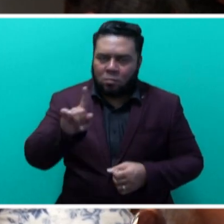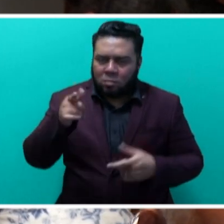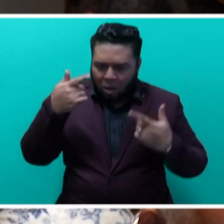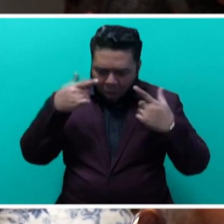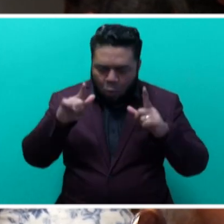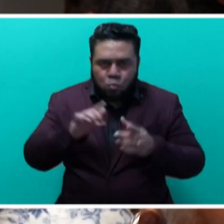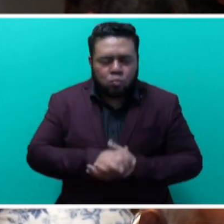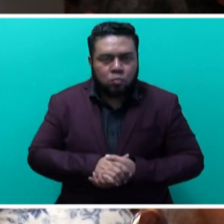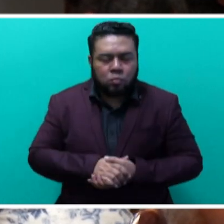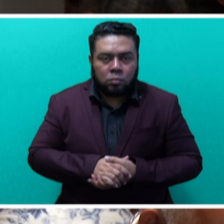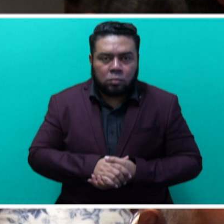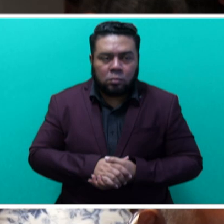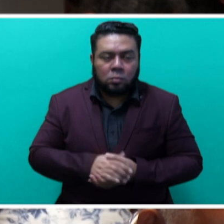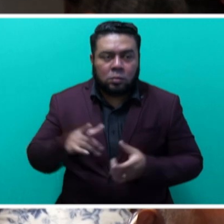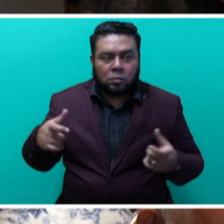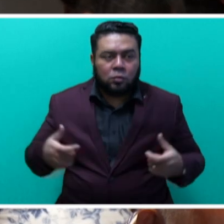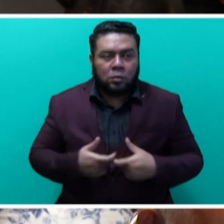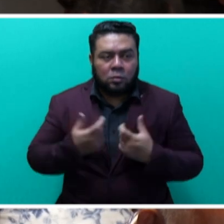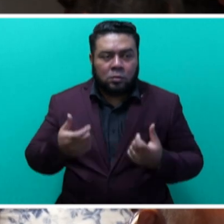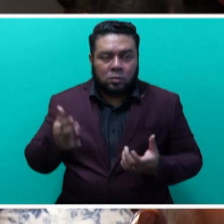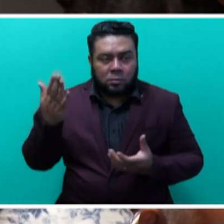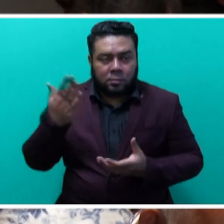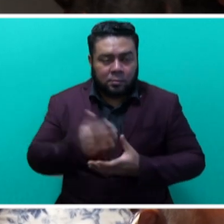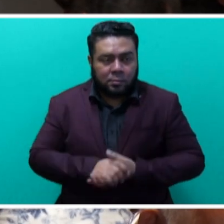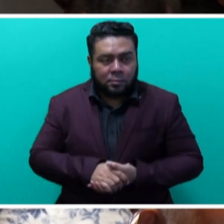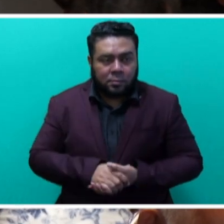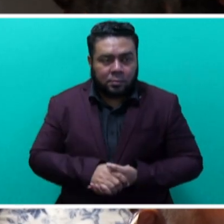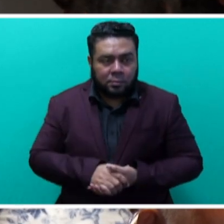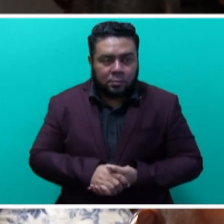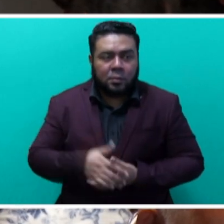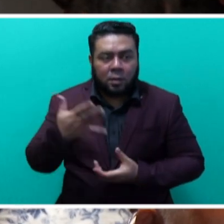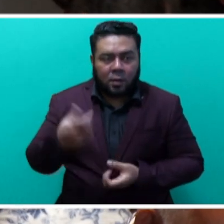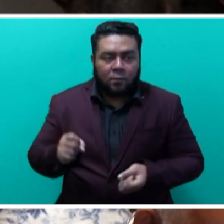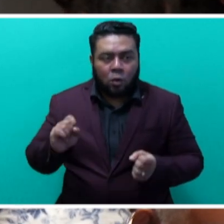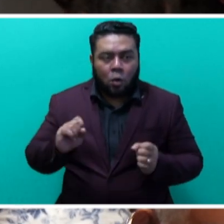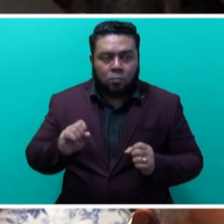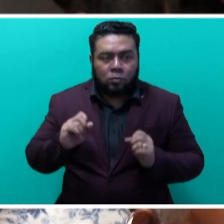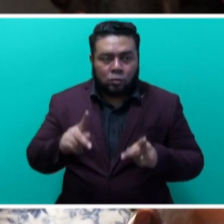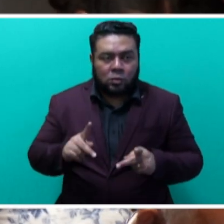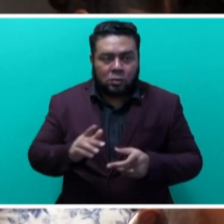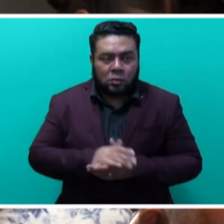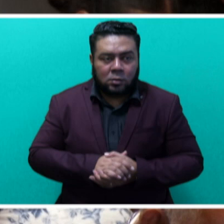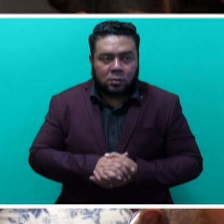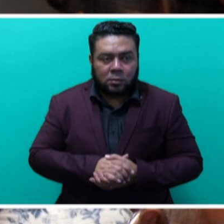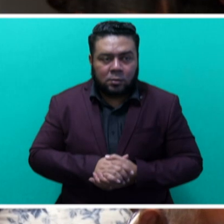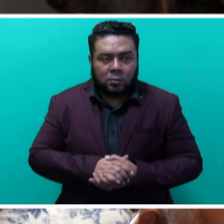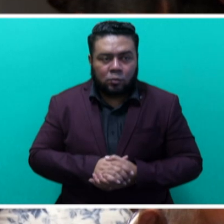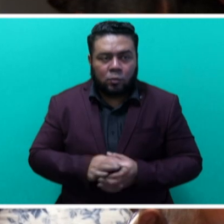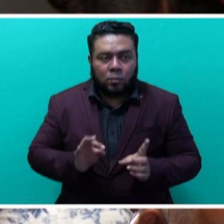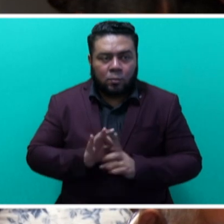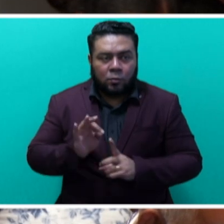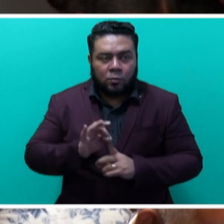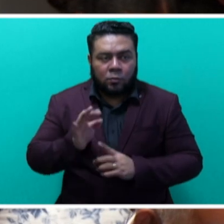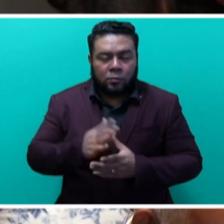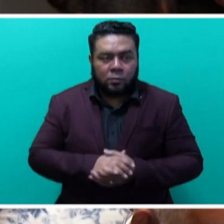Mr. Speaker, despite the challenges at hand, there are opportunities to improve the sector and cater